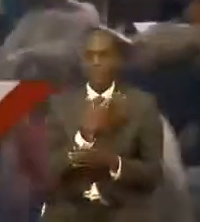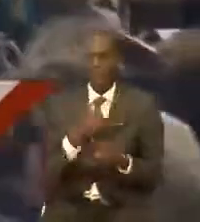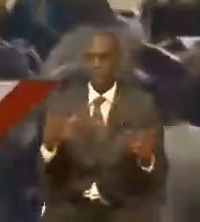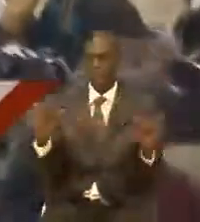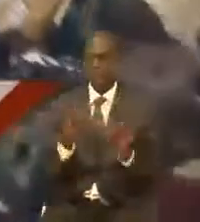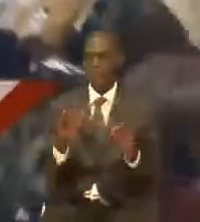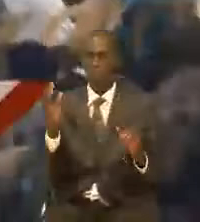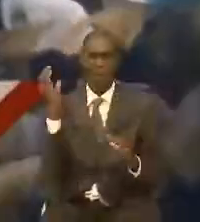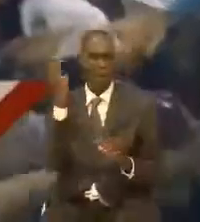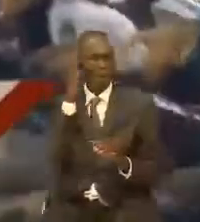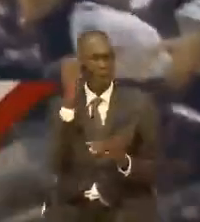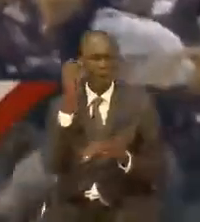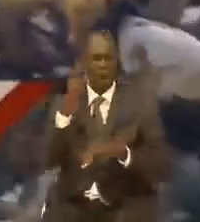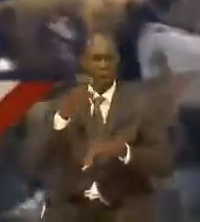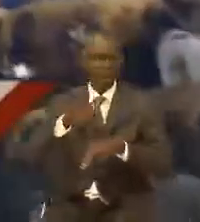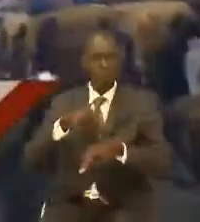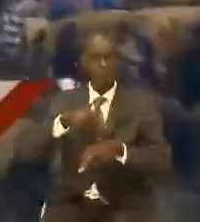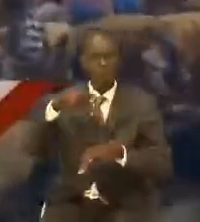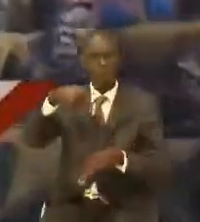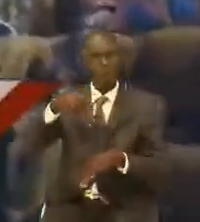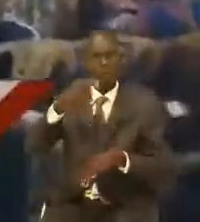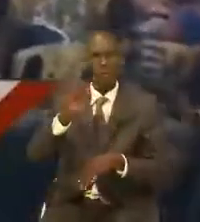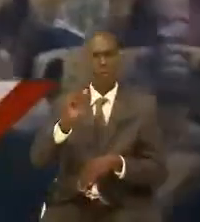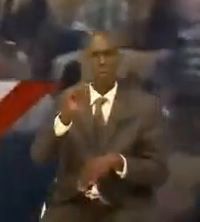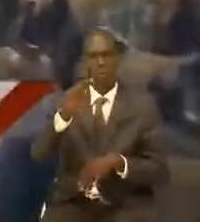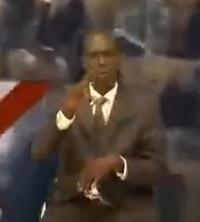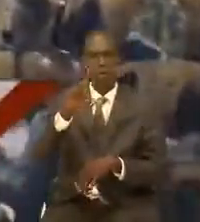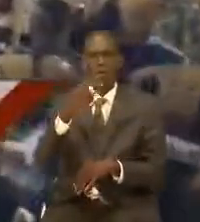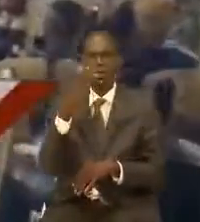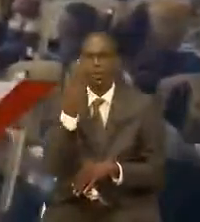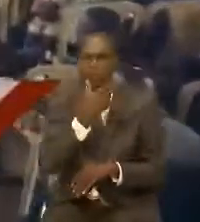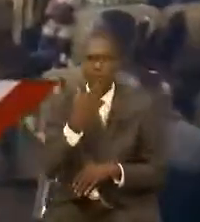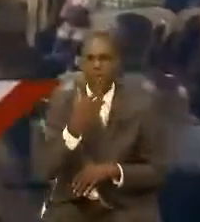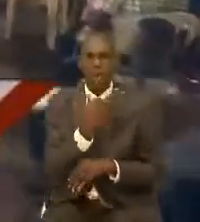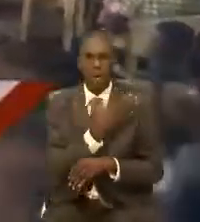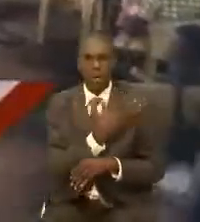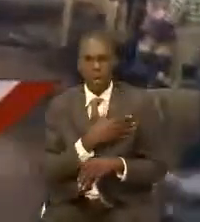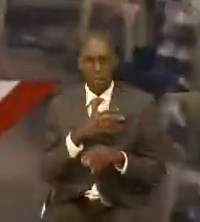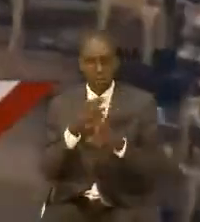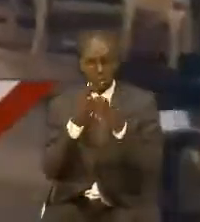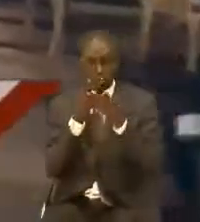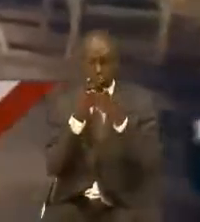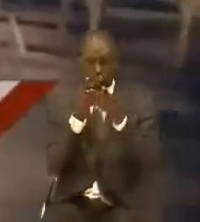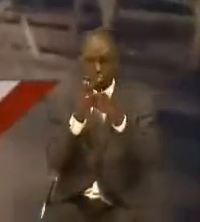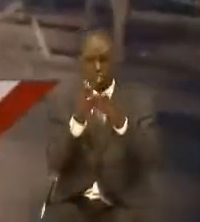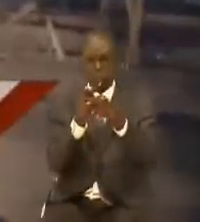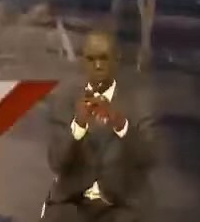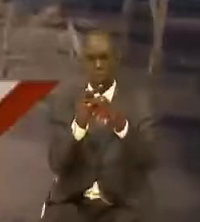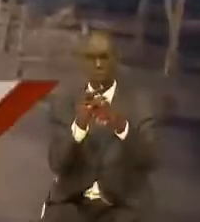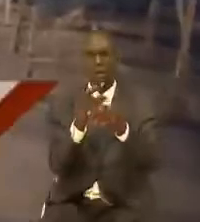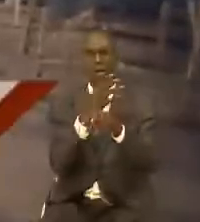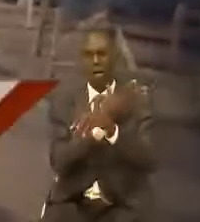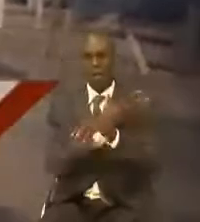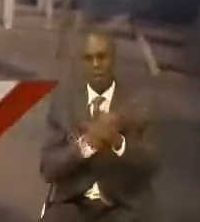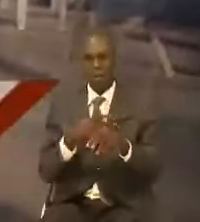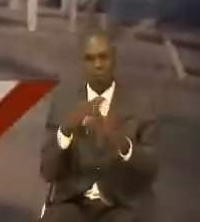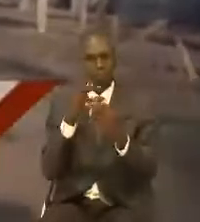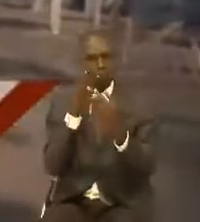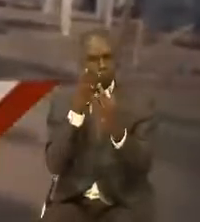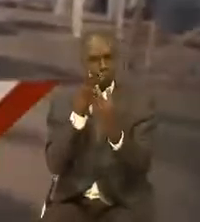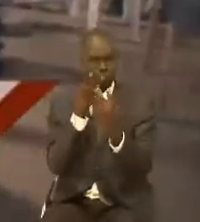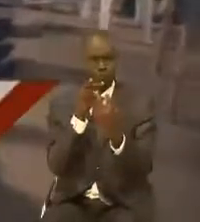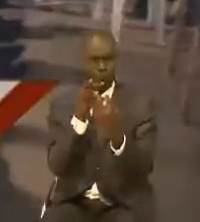who steadfastly be holding him poor look at chemo set firstly and he looked at